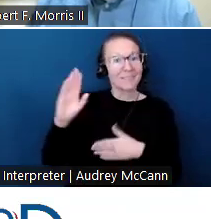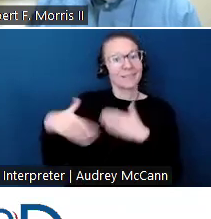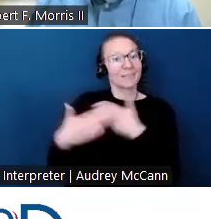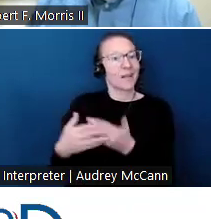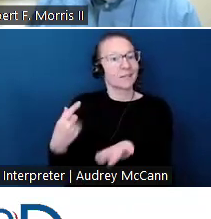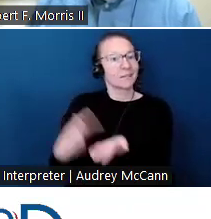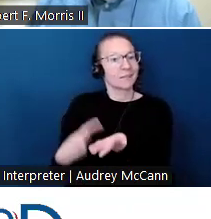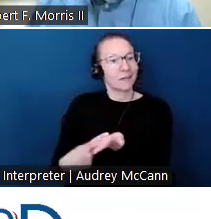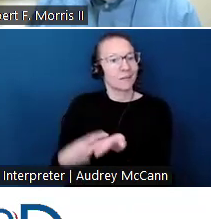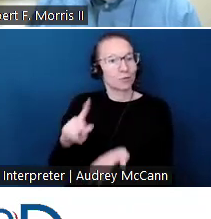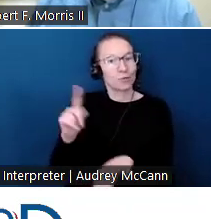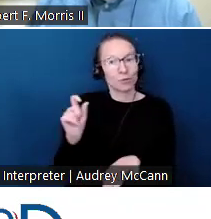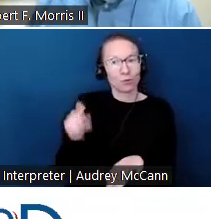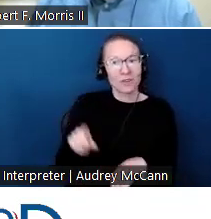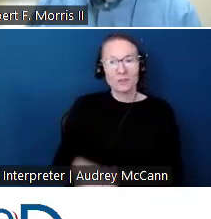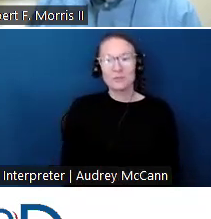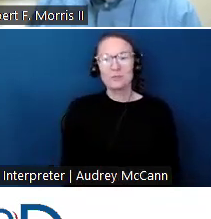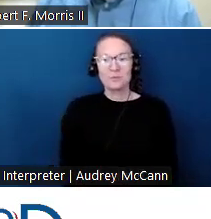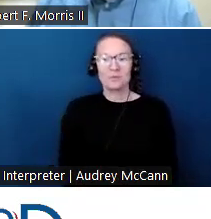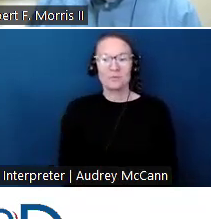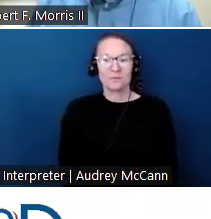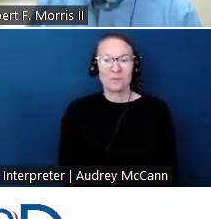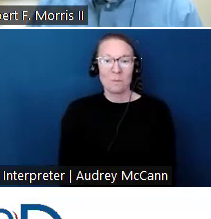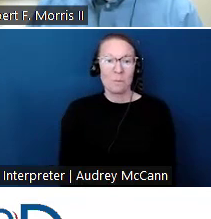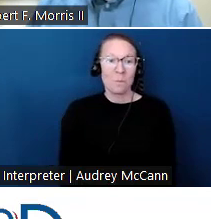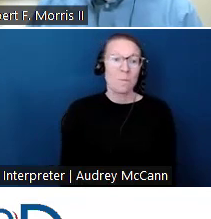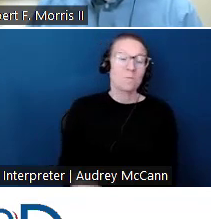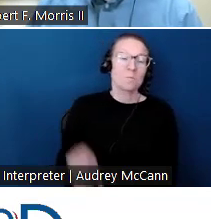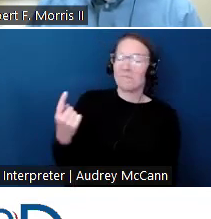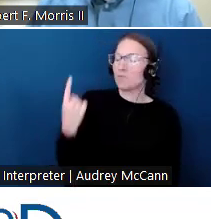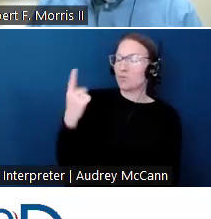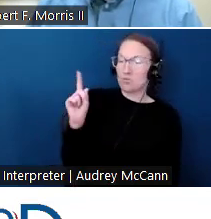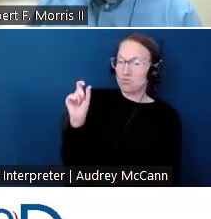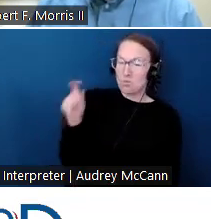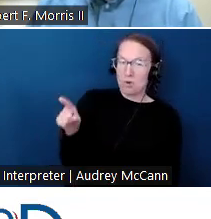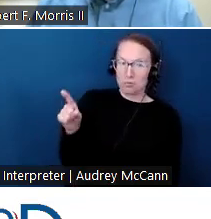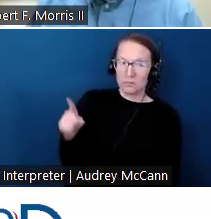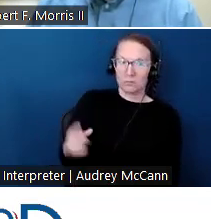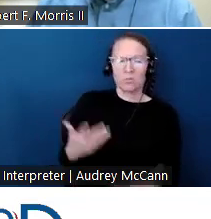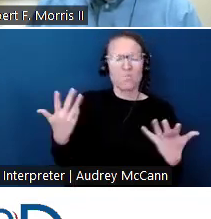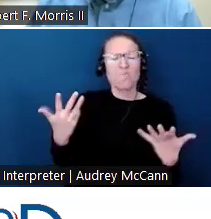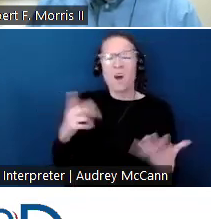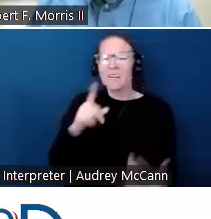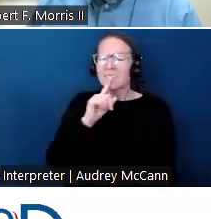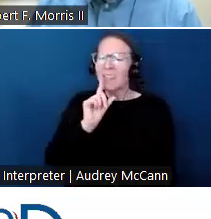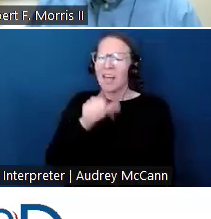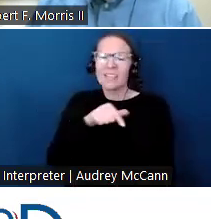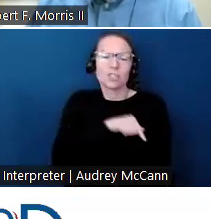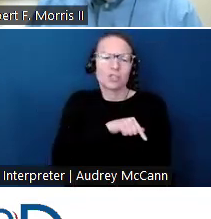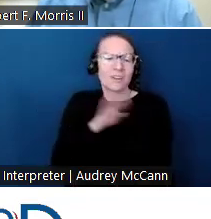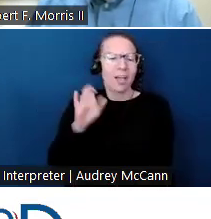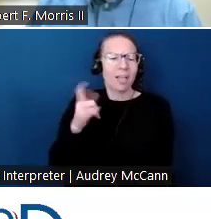discussion questions. So this one, we just have one question, and it's, what's the eligibility process to